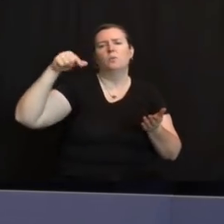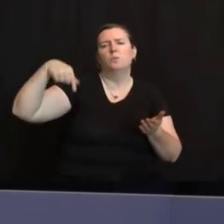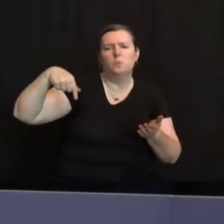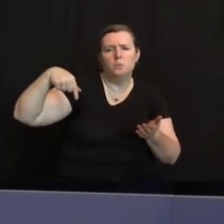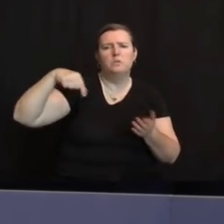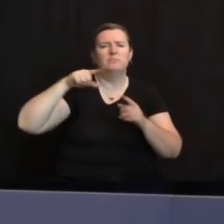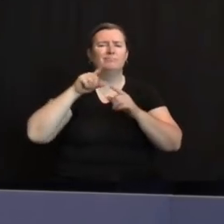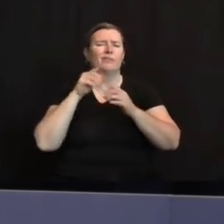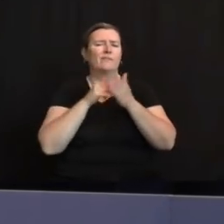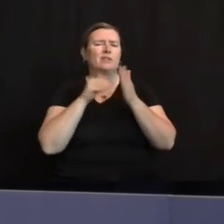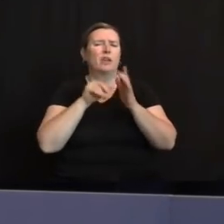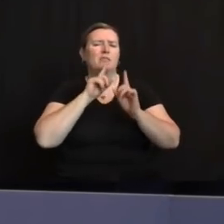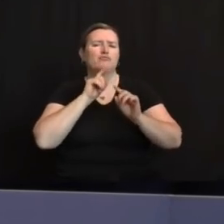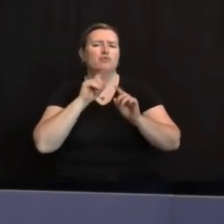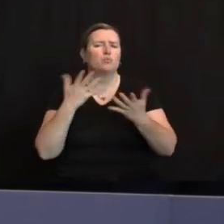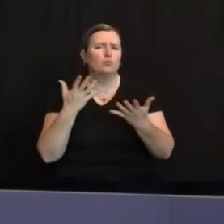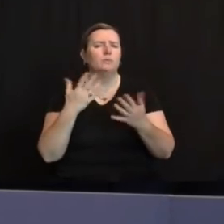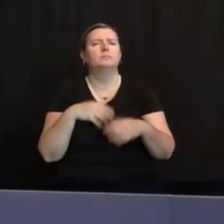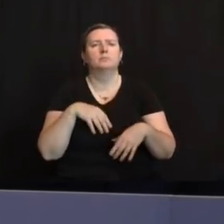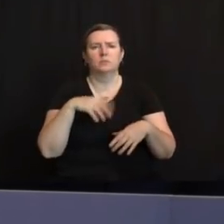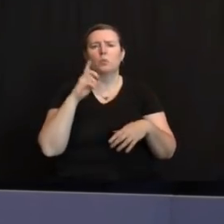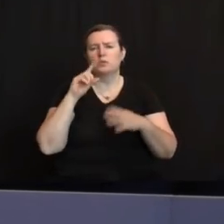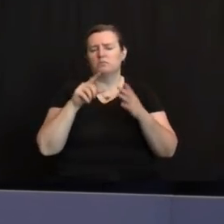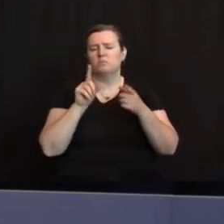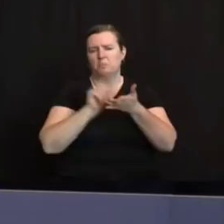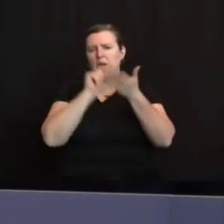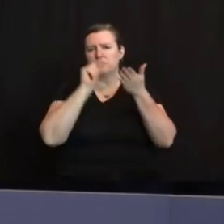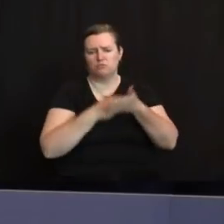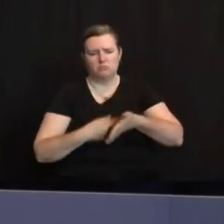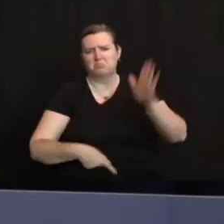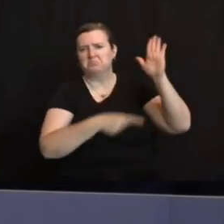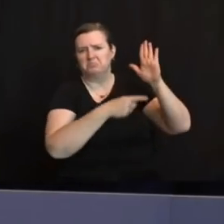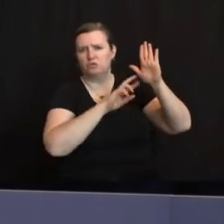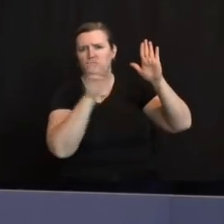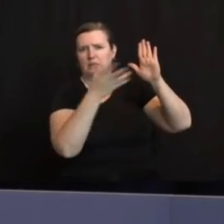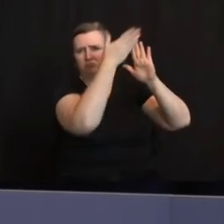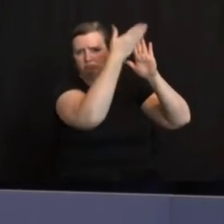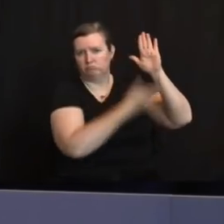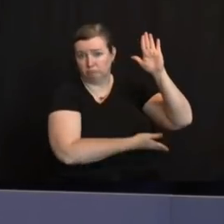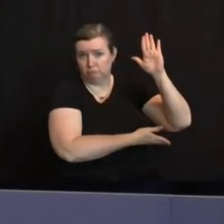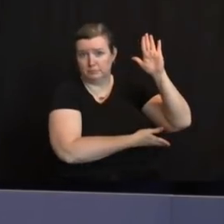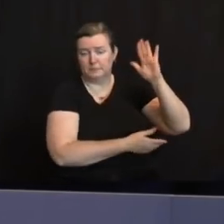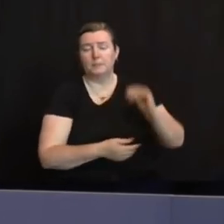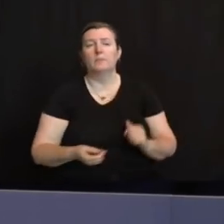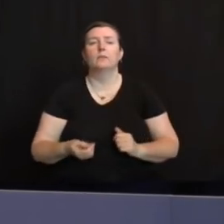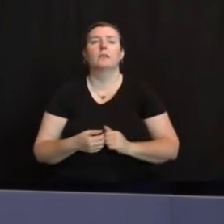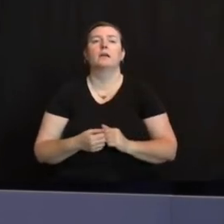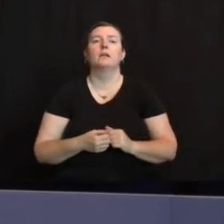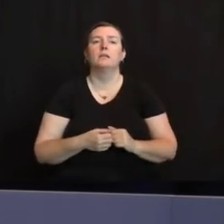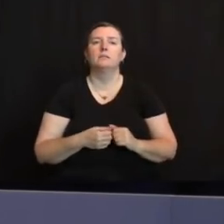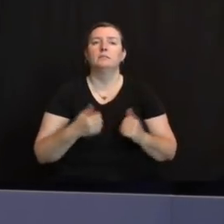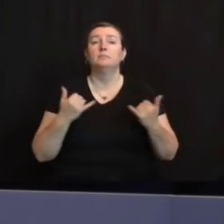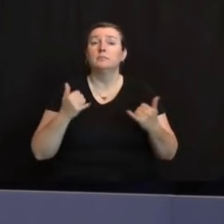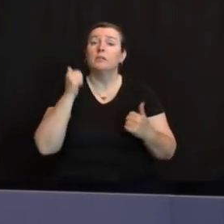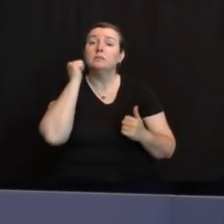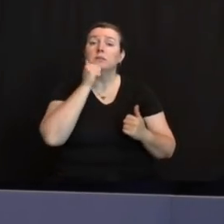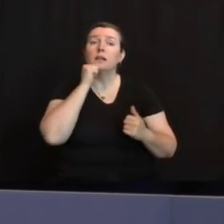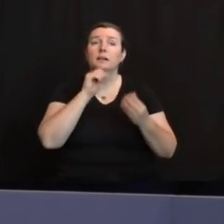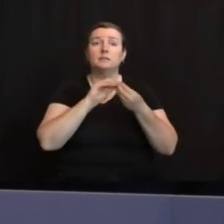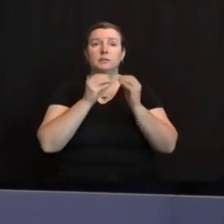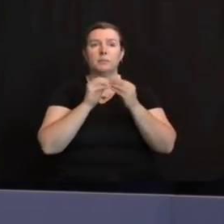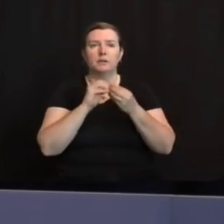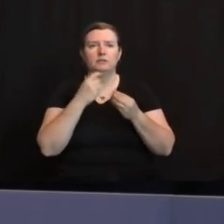the questions the public may have. Moving on to my daily report, our hospitals, as the governor shared,